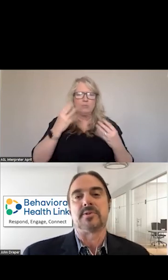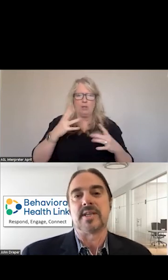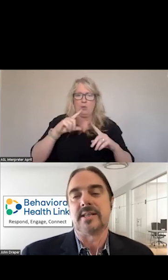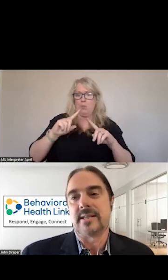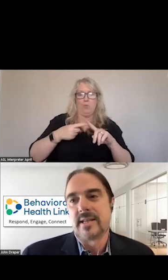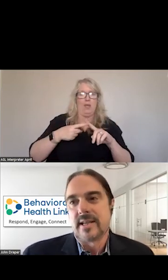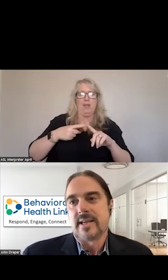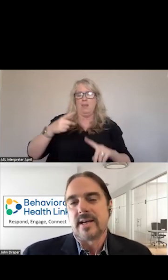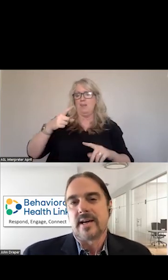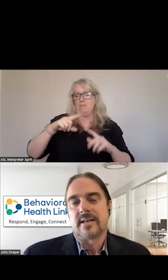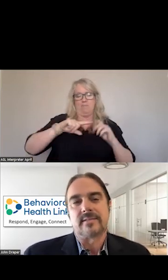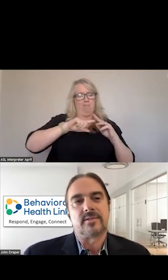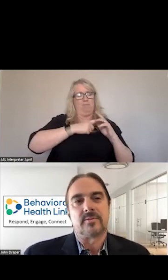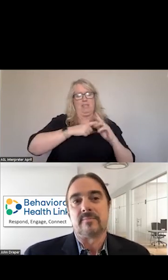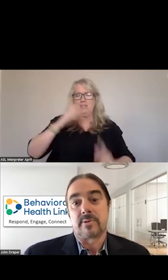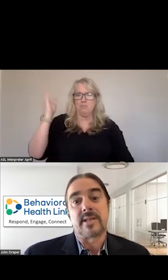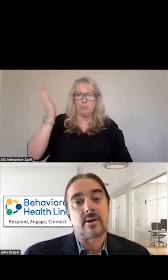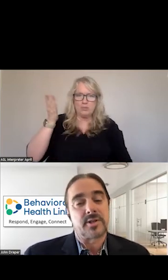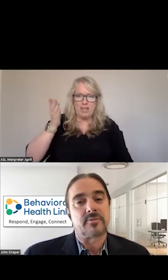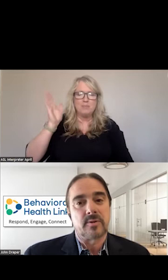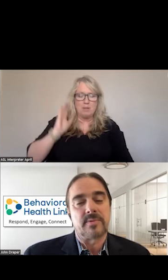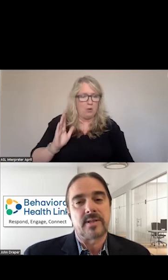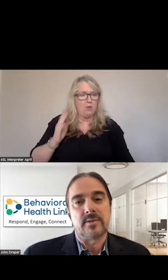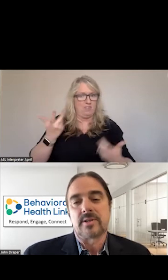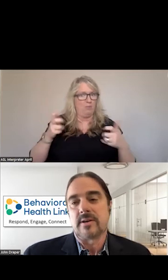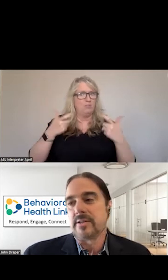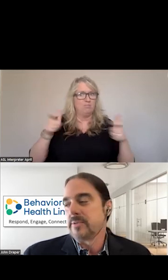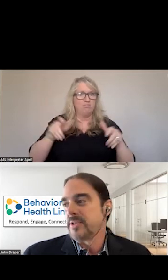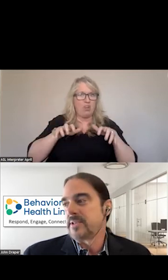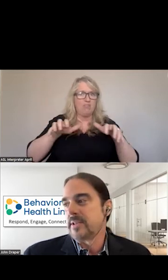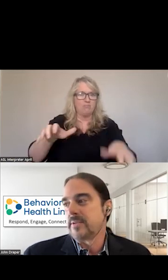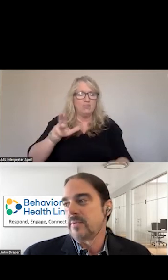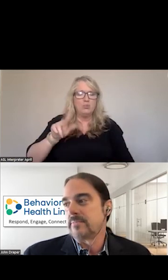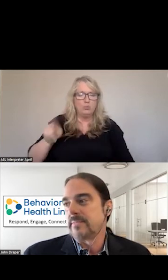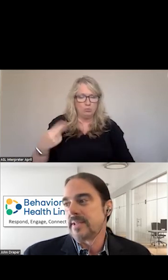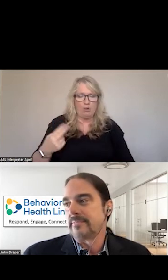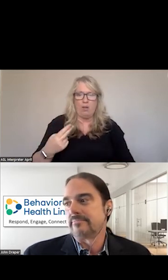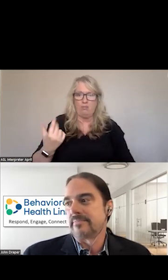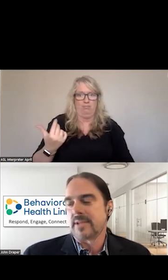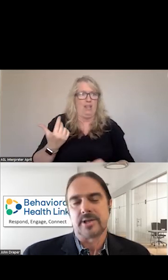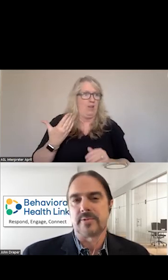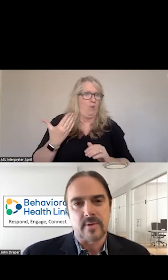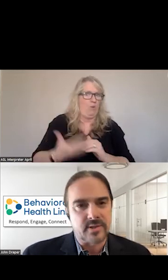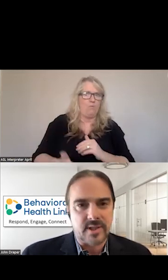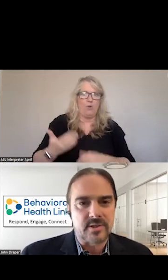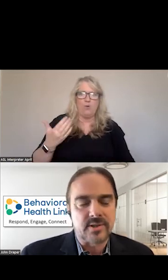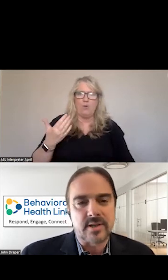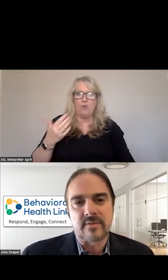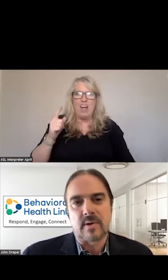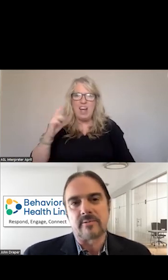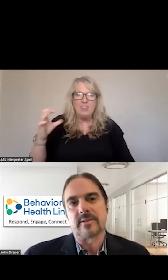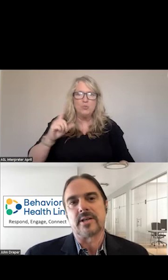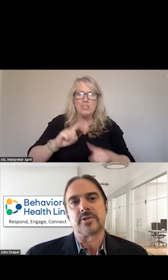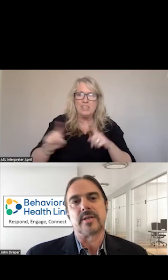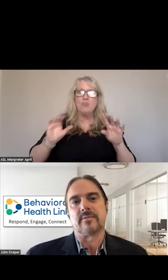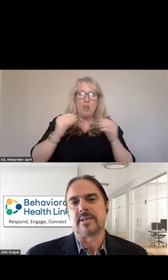first presented it to a pretty large group in Utah. There was, over, I think, 100 organizations there from